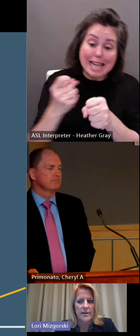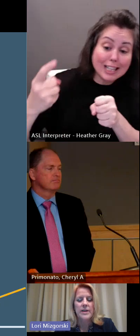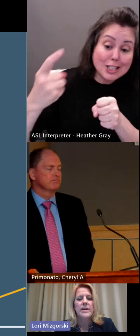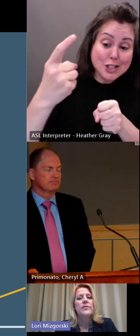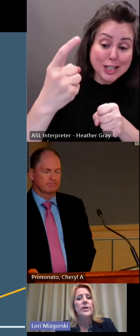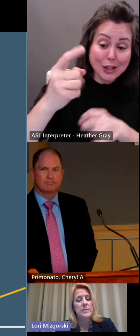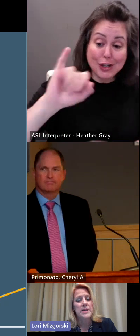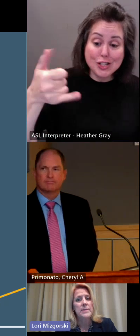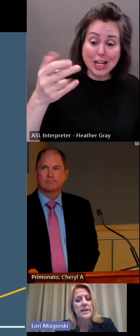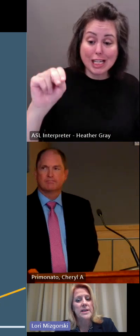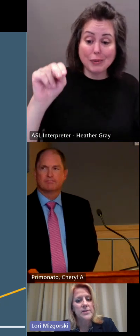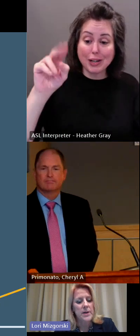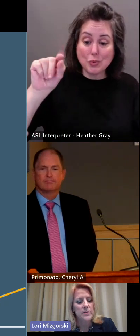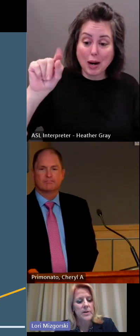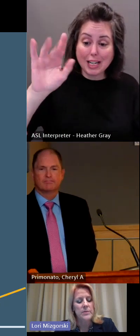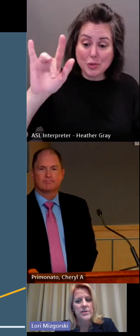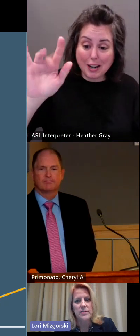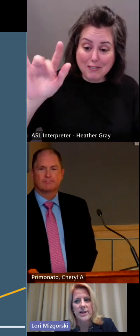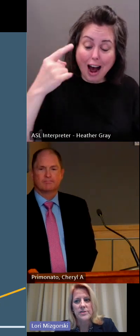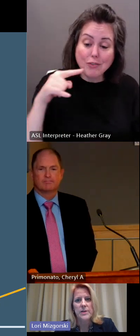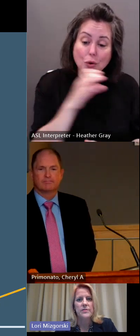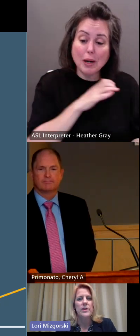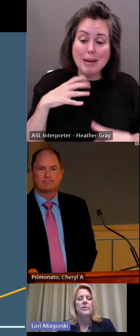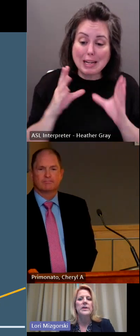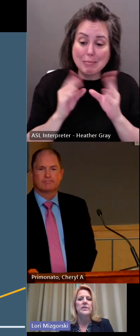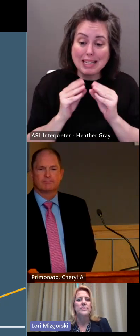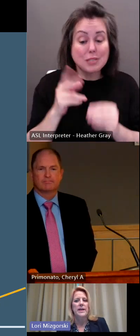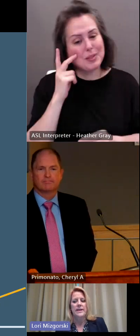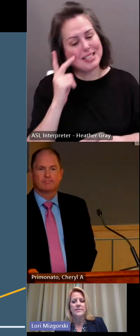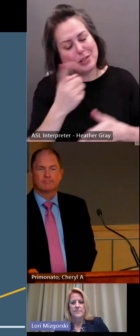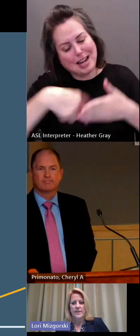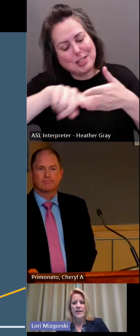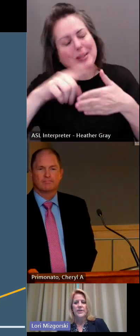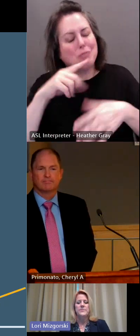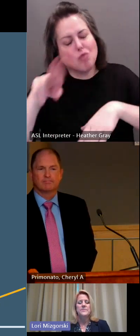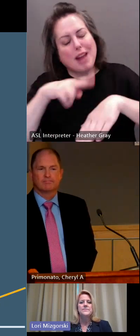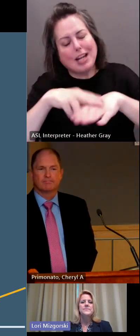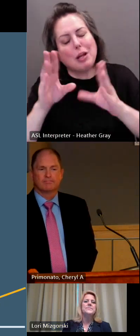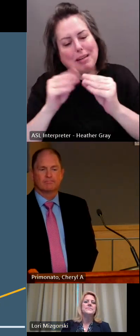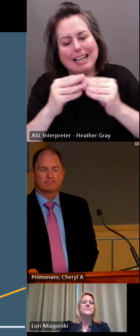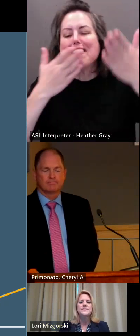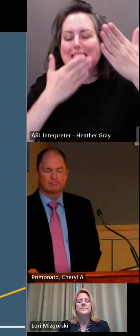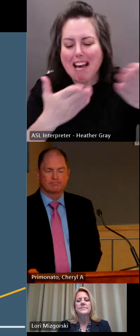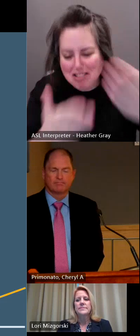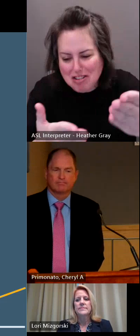2025 for committee meetings, but we will see you next week for our regular meeting. Thank you.